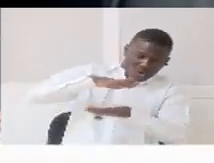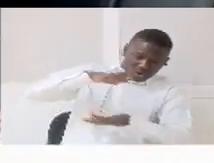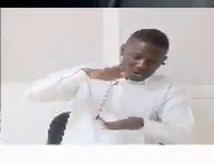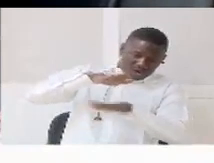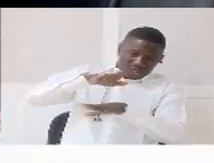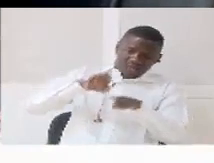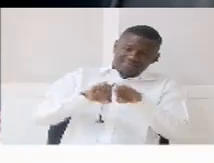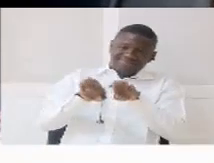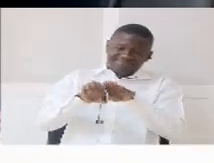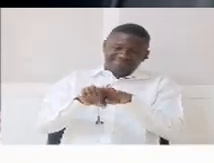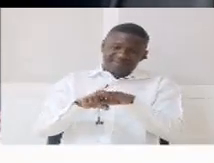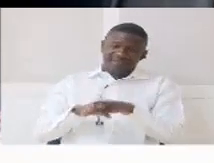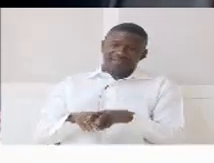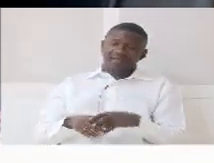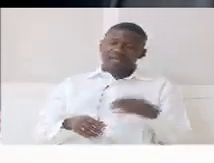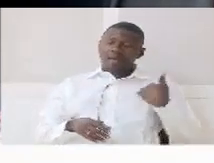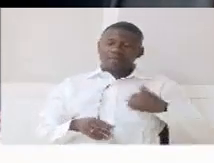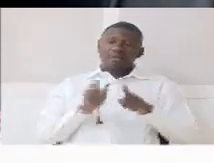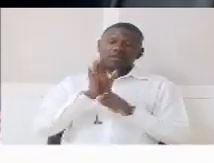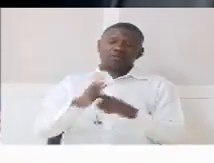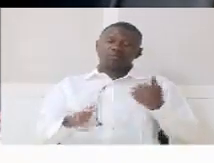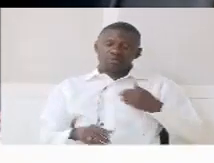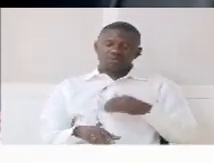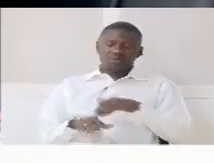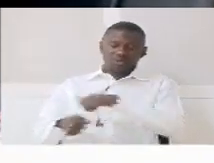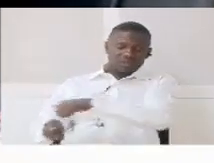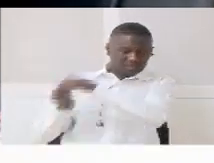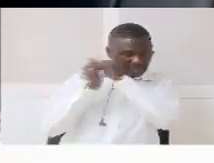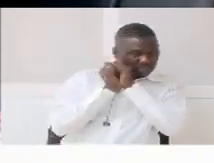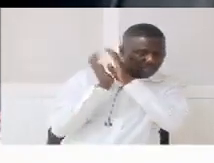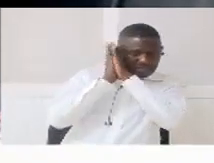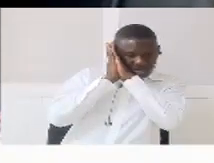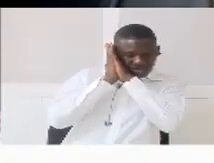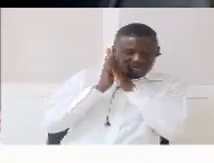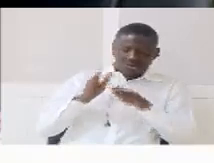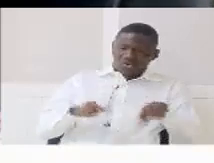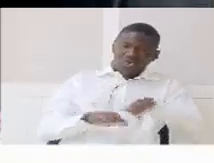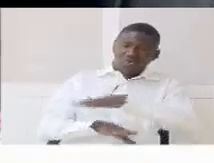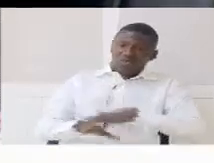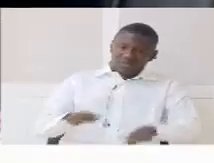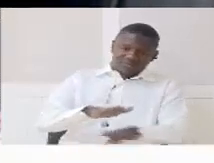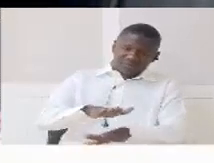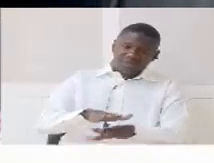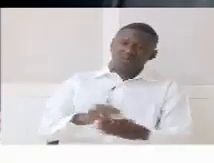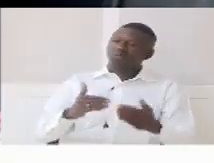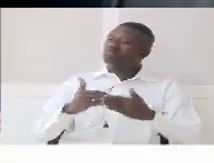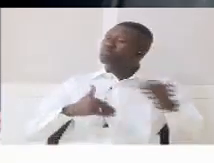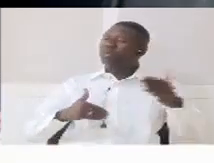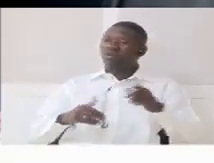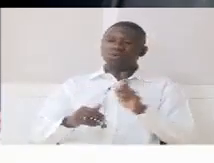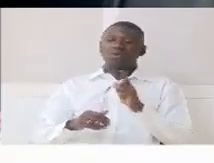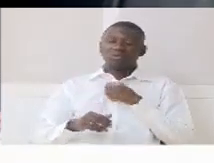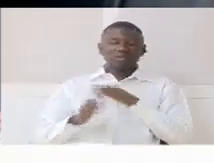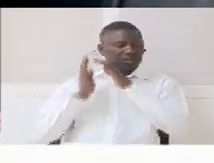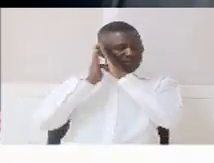slab. So minikela water duma on the floor. Those who lie under the slab on the floor. It's more than minikela sand. It's more than those that sleep